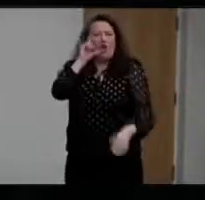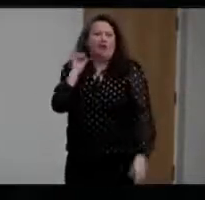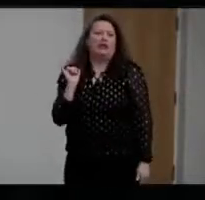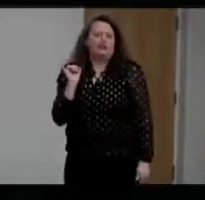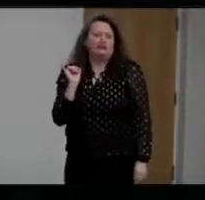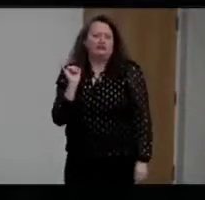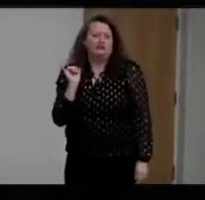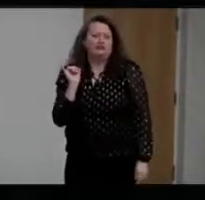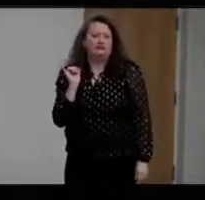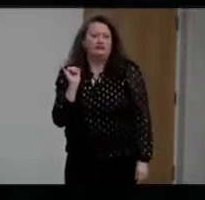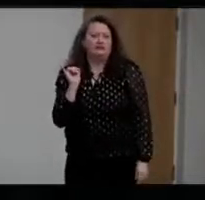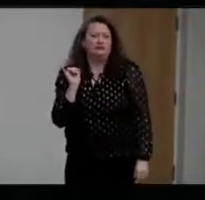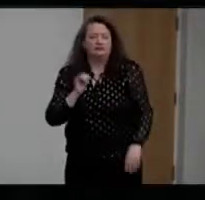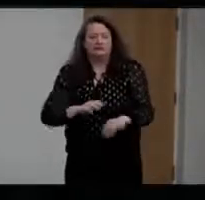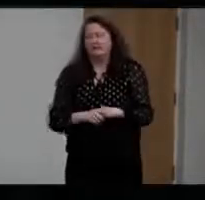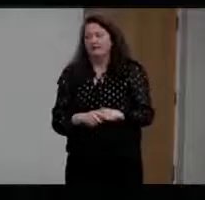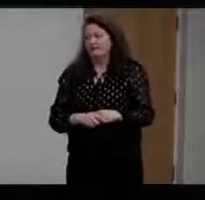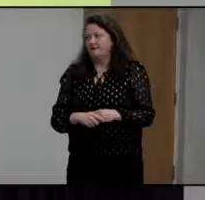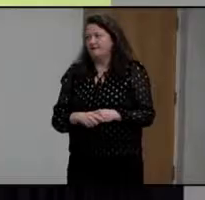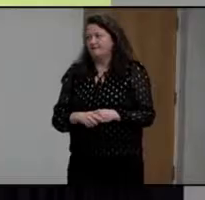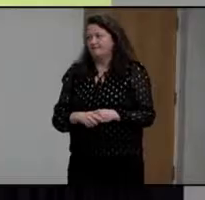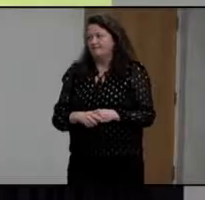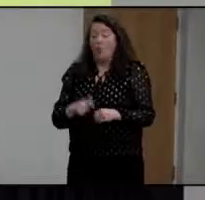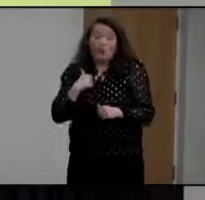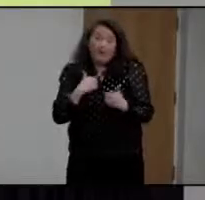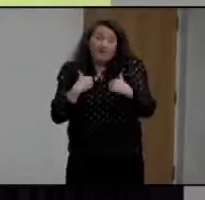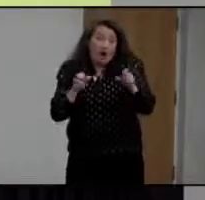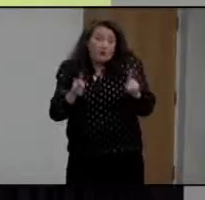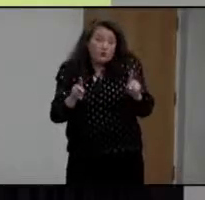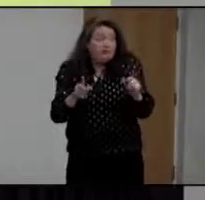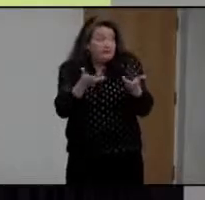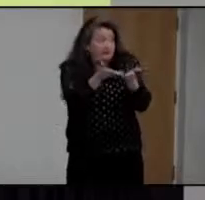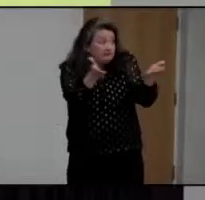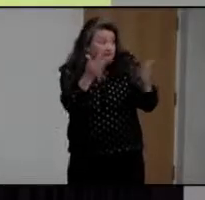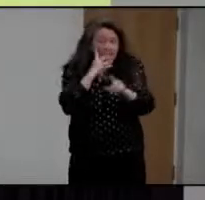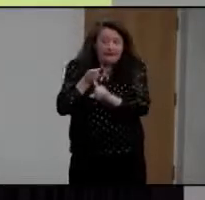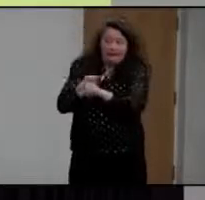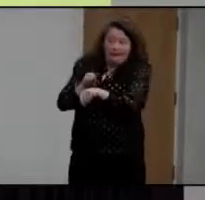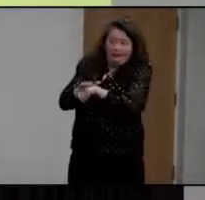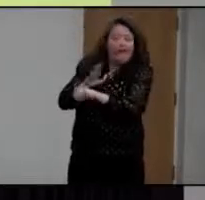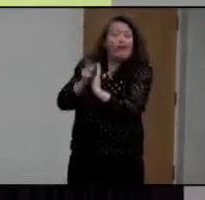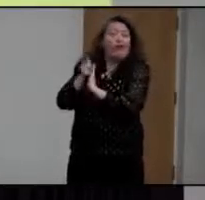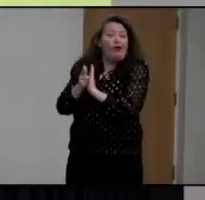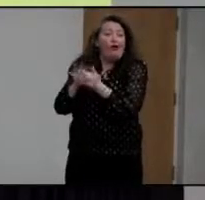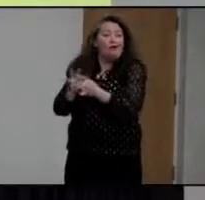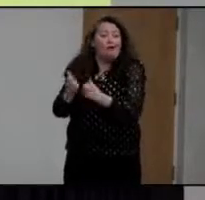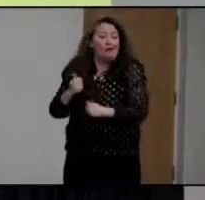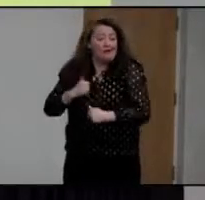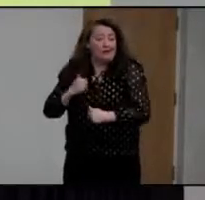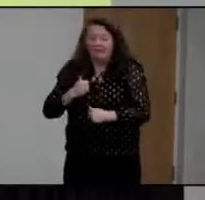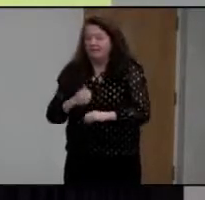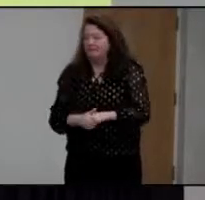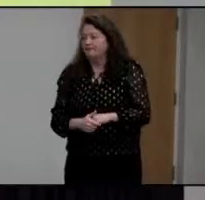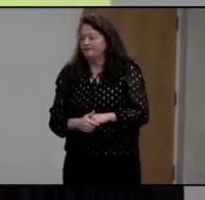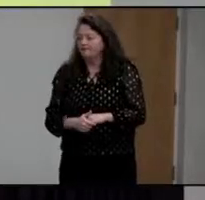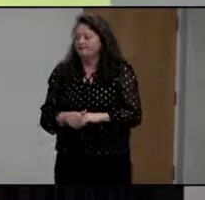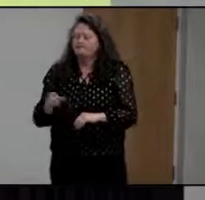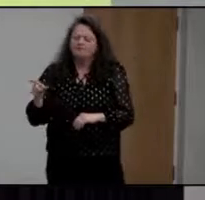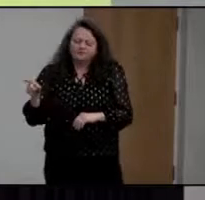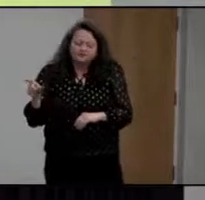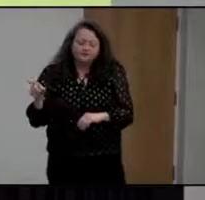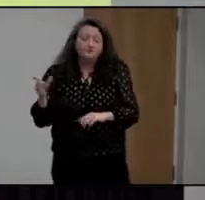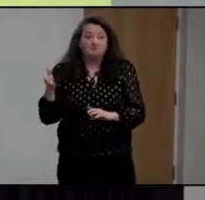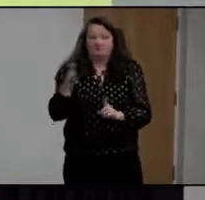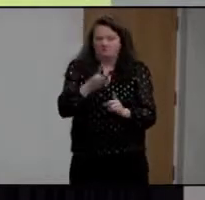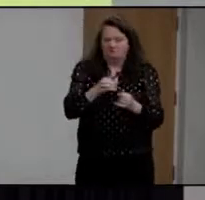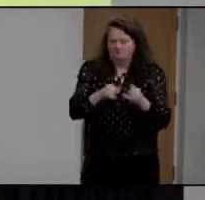and I think we have the chance to shape that here, so. An interesting part, kind of a tangent about rules, is the issue of